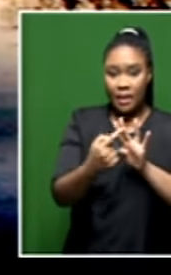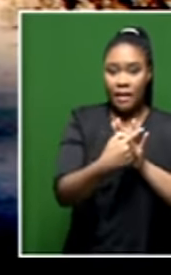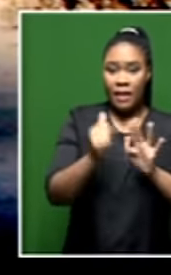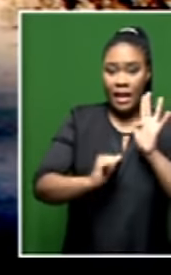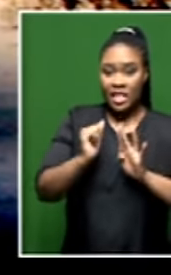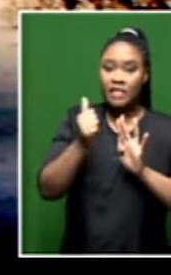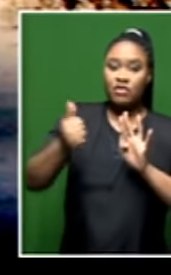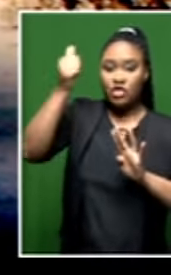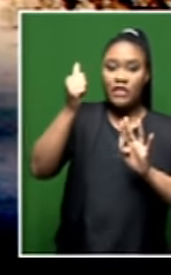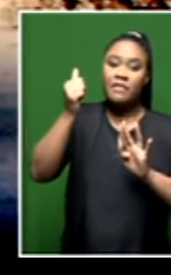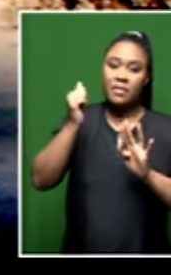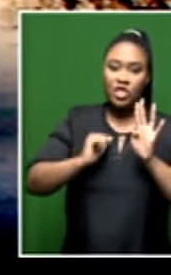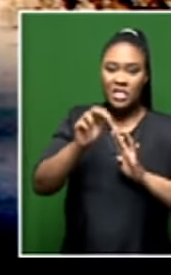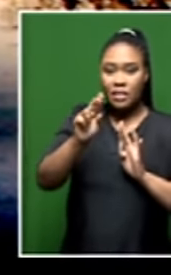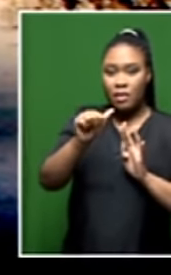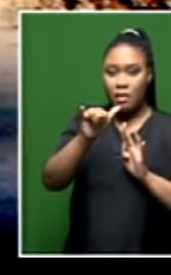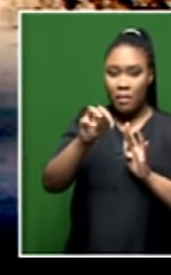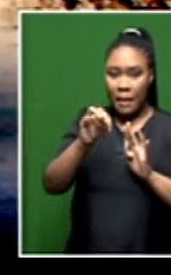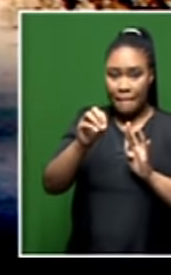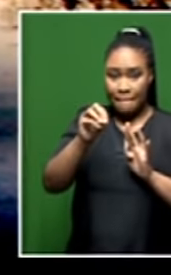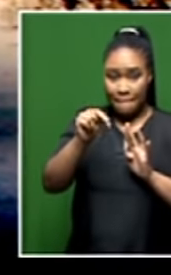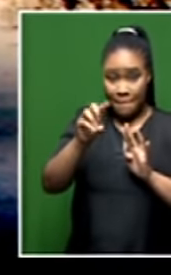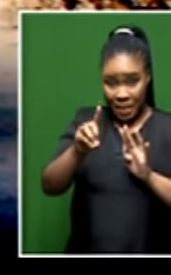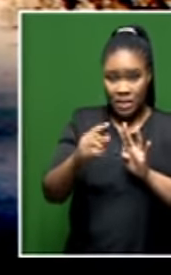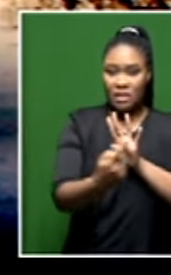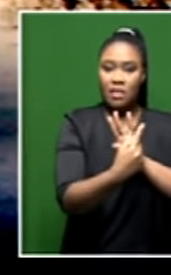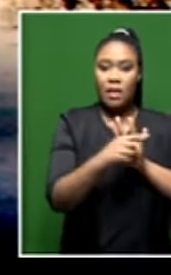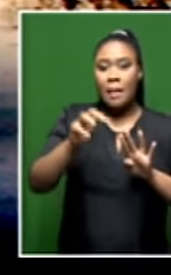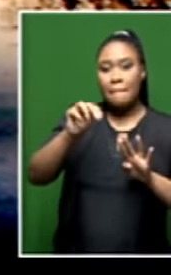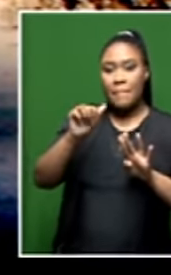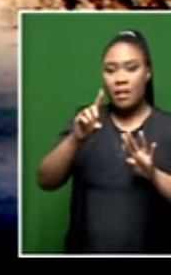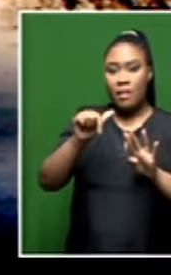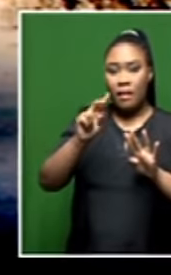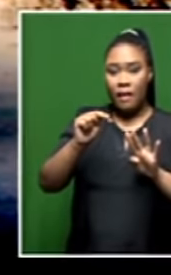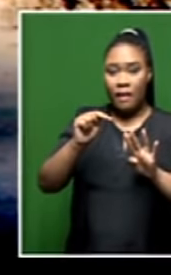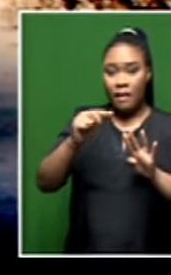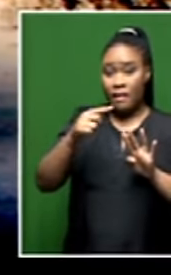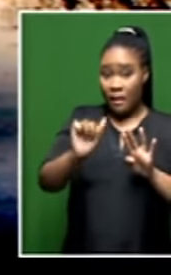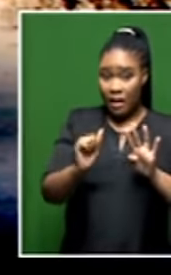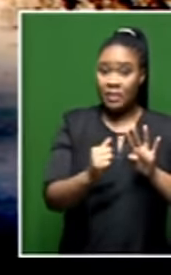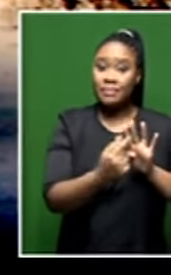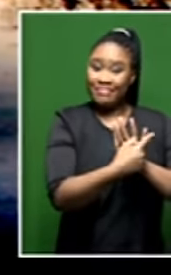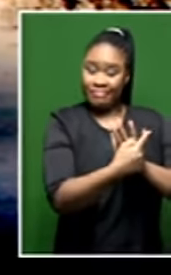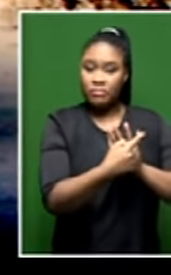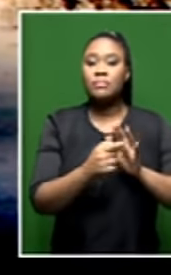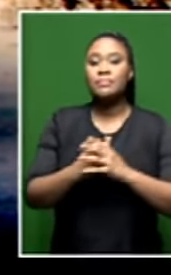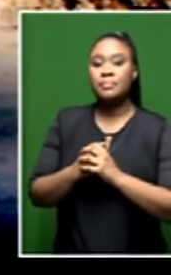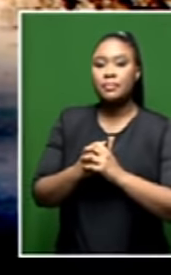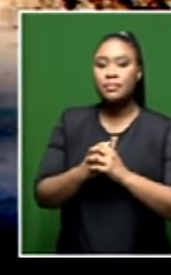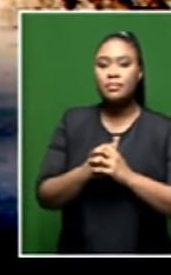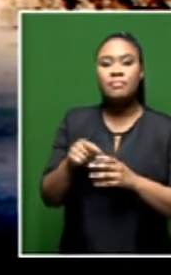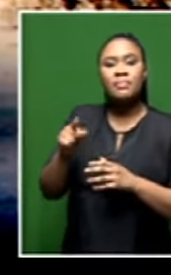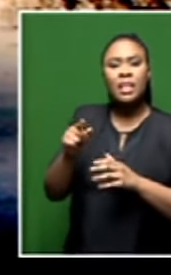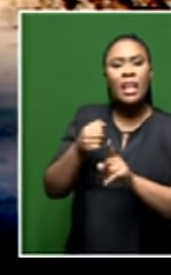Zondo, and Justice Mbuyiseli Madlanga. Lawyer, Research and Advocacy Officer Mbekezeli Benjamin from